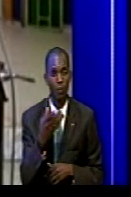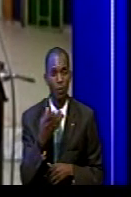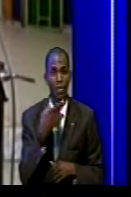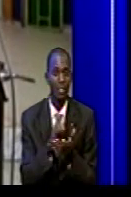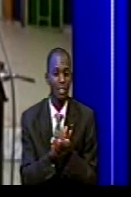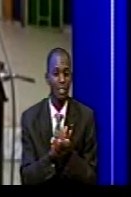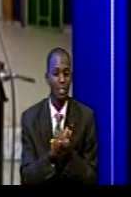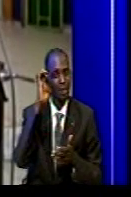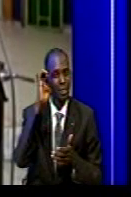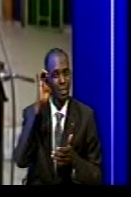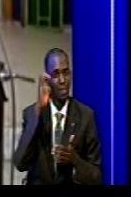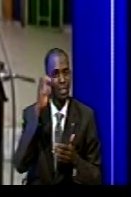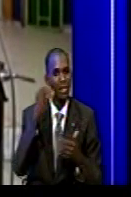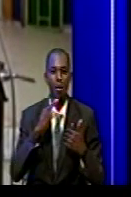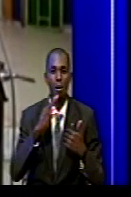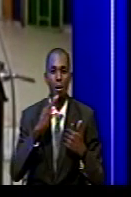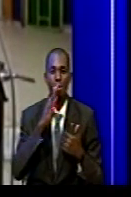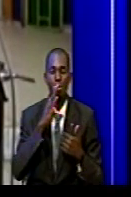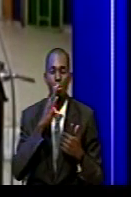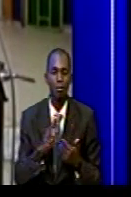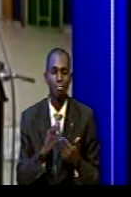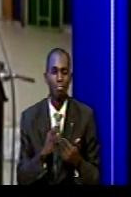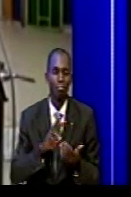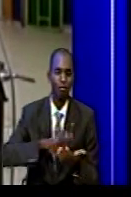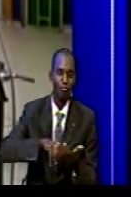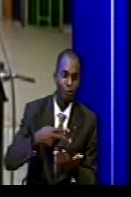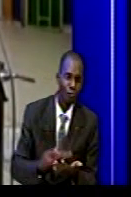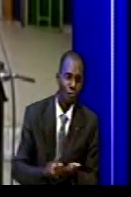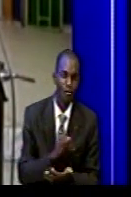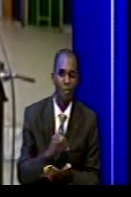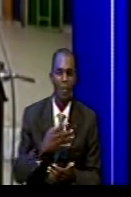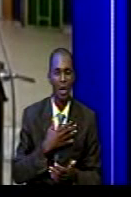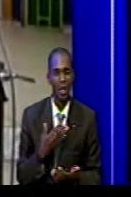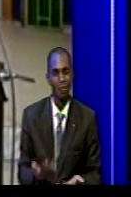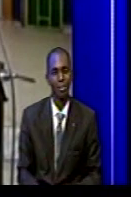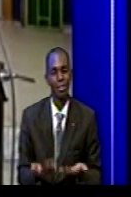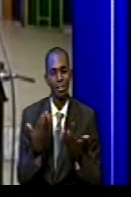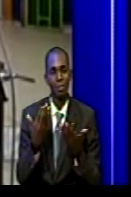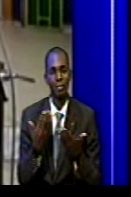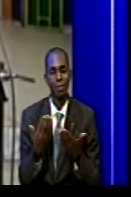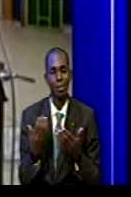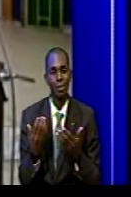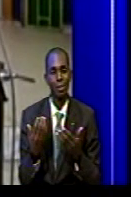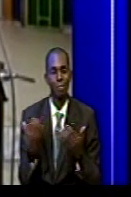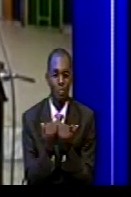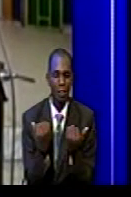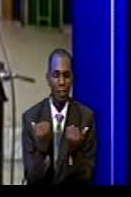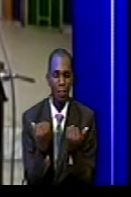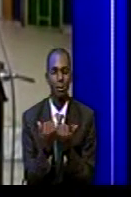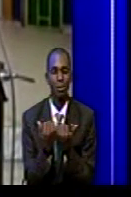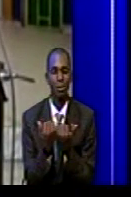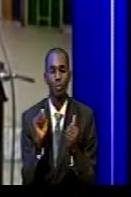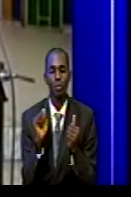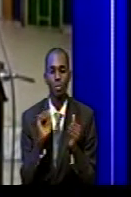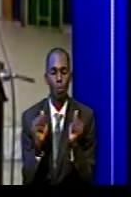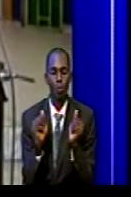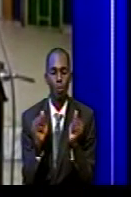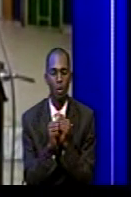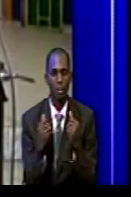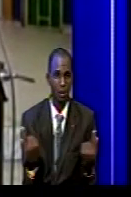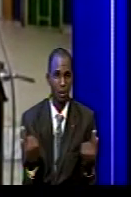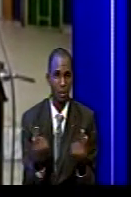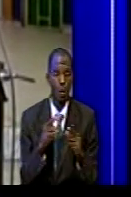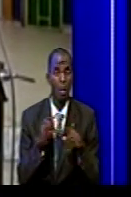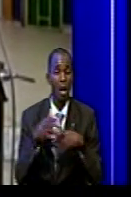The young man you can see here said he had been rising slightly with sin,